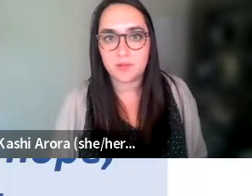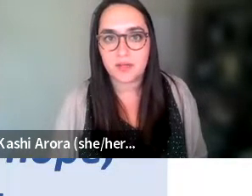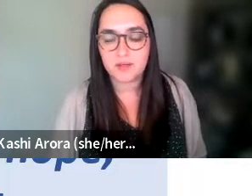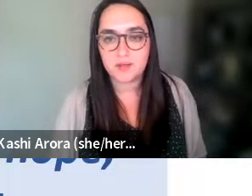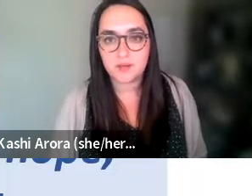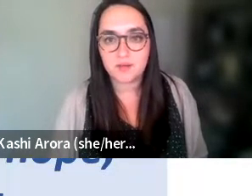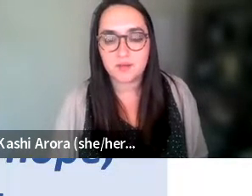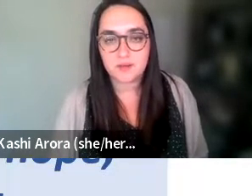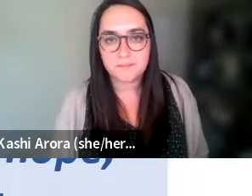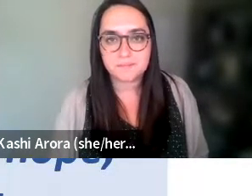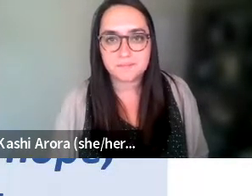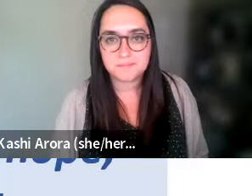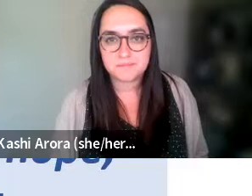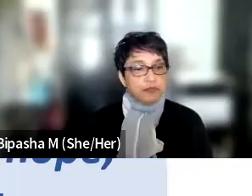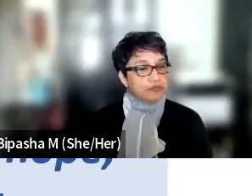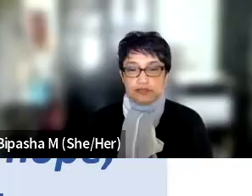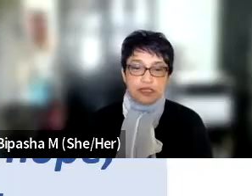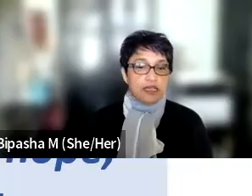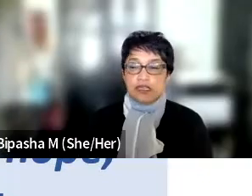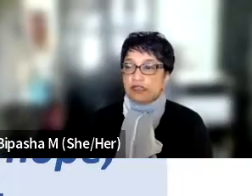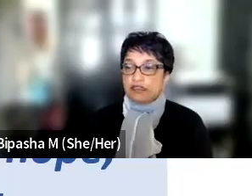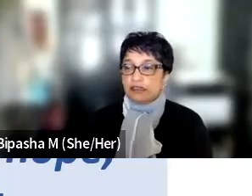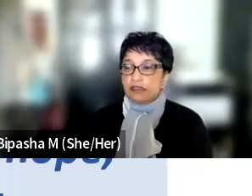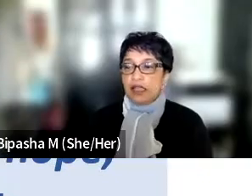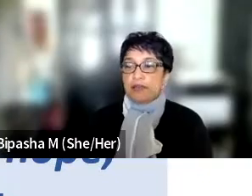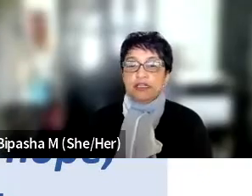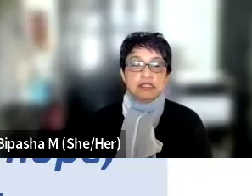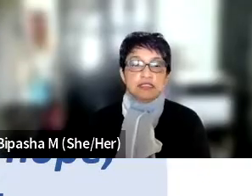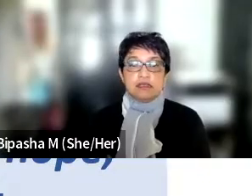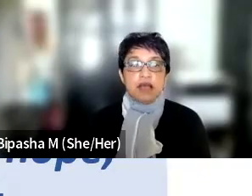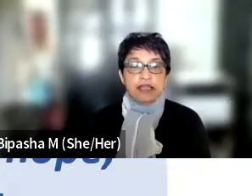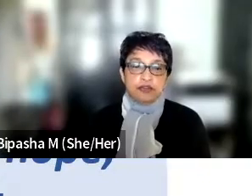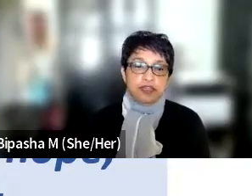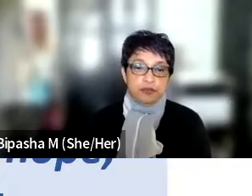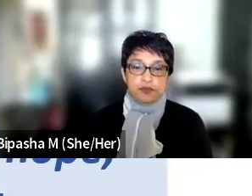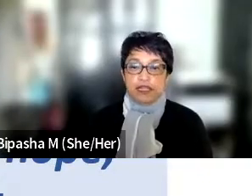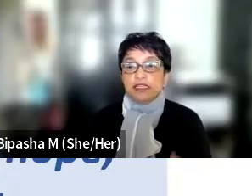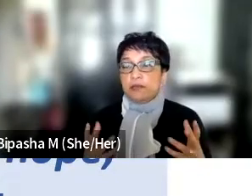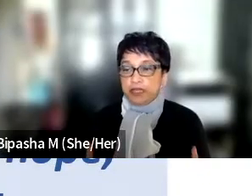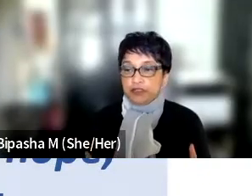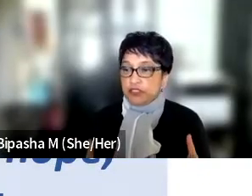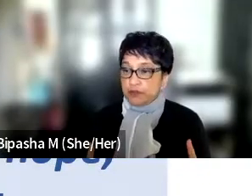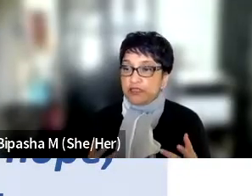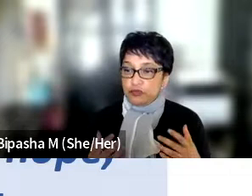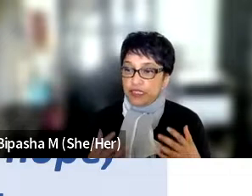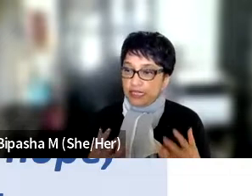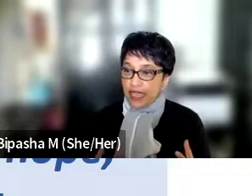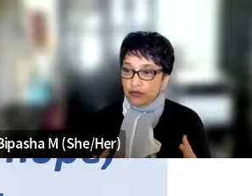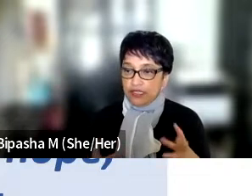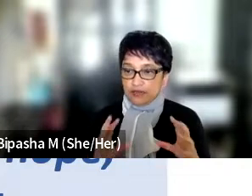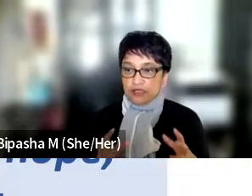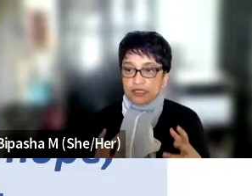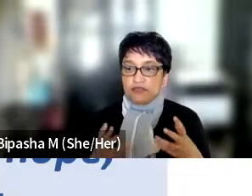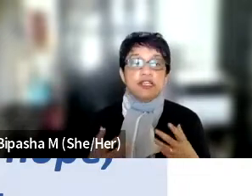being planned. I don't know if others want to contribute to that. I mean, it's a minor input, but I think a picture speaks really